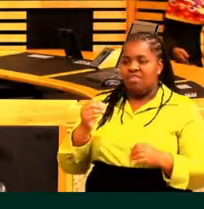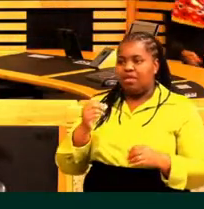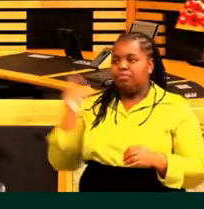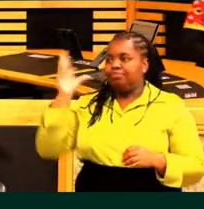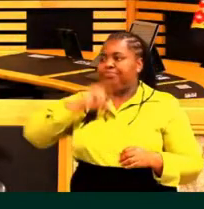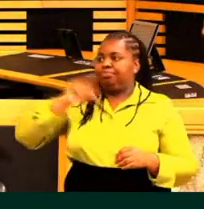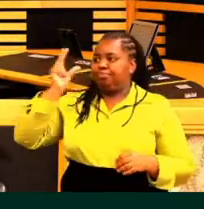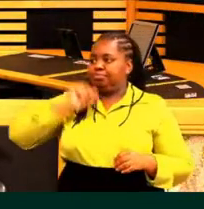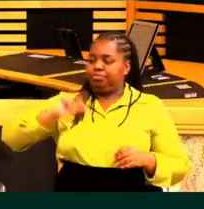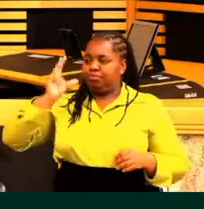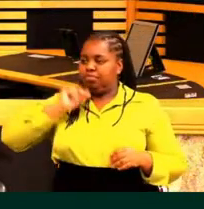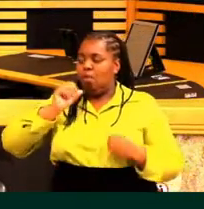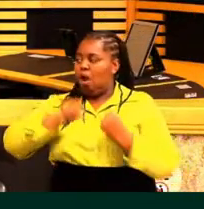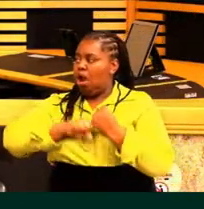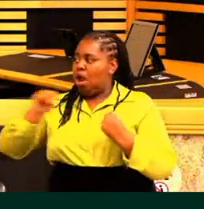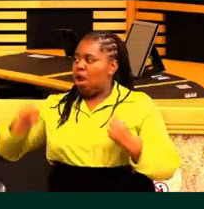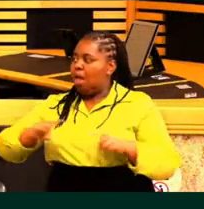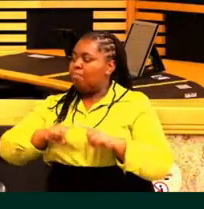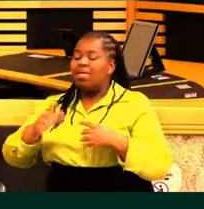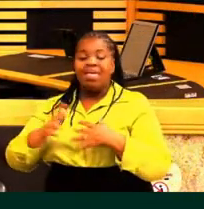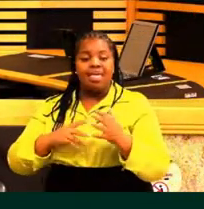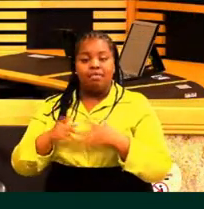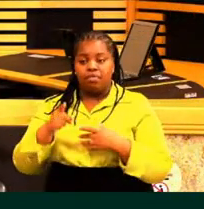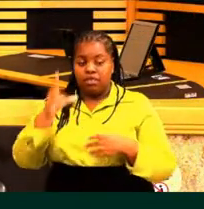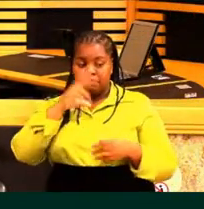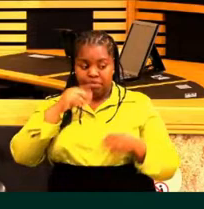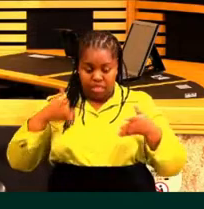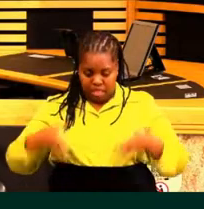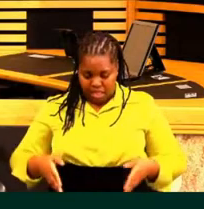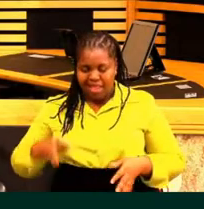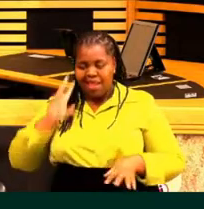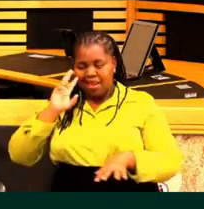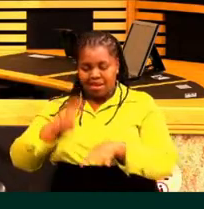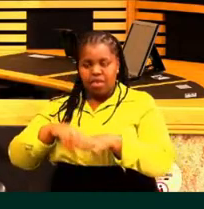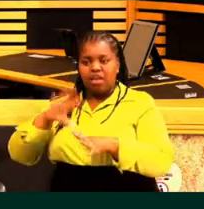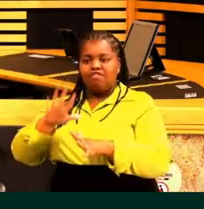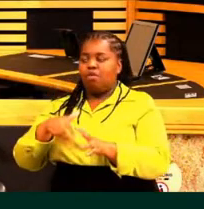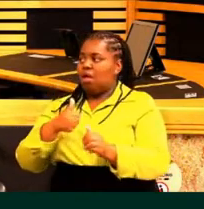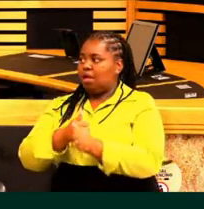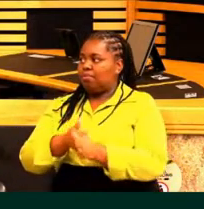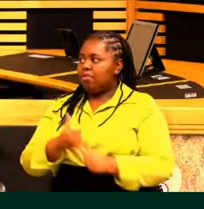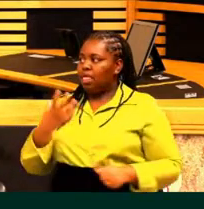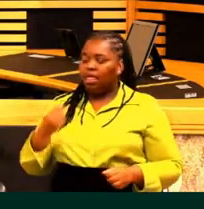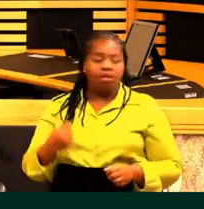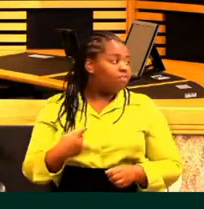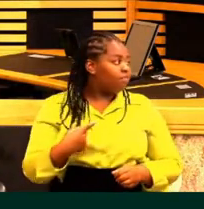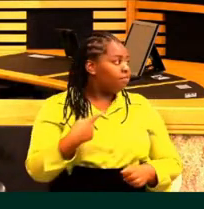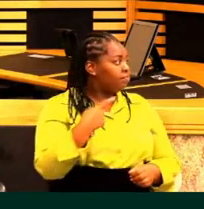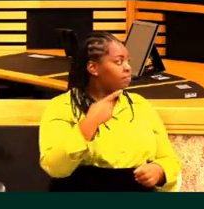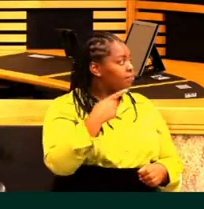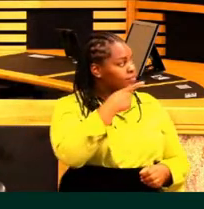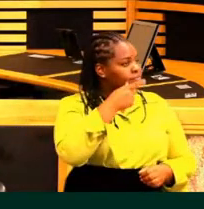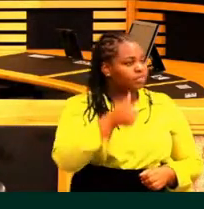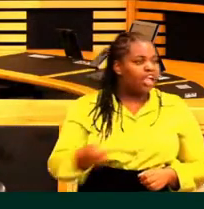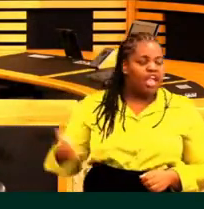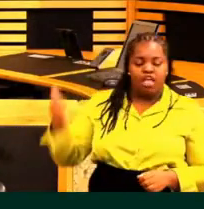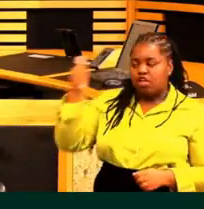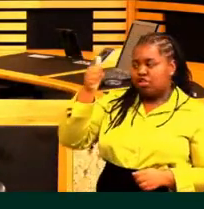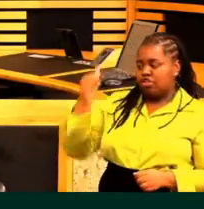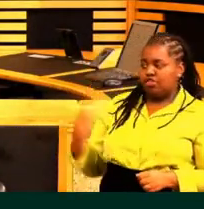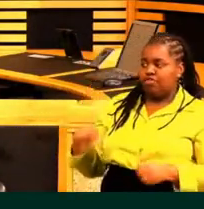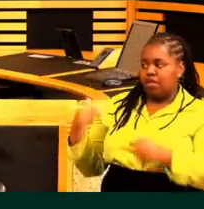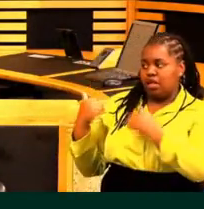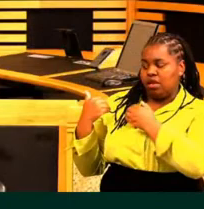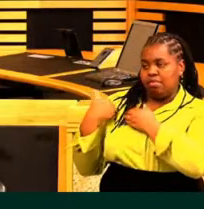whatever that is being raised here it needs a follow-through there is Advocate trouble here who's the chief director responsible for Youth